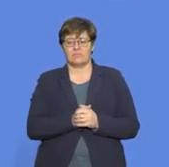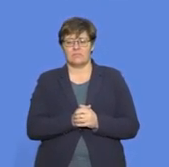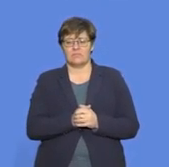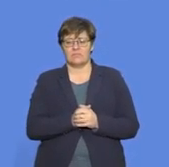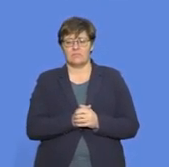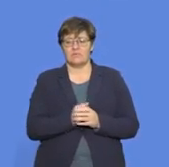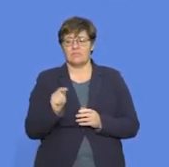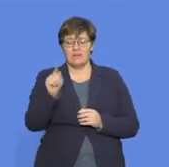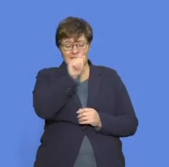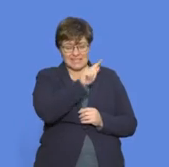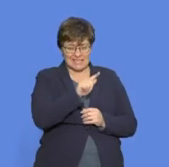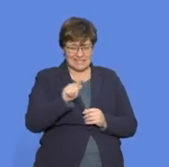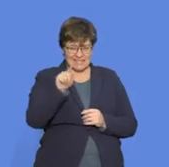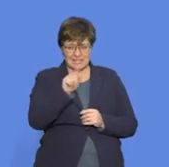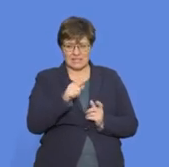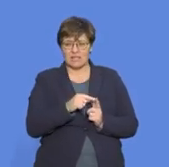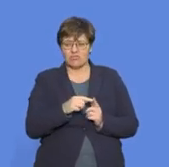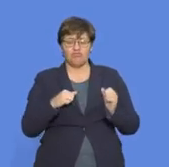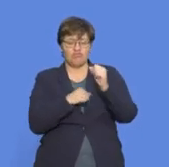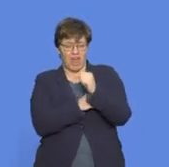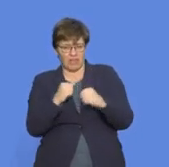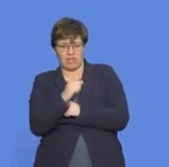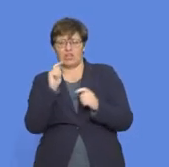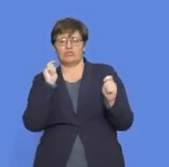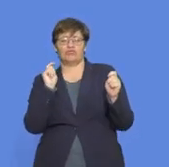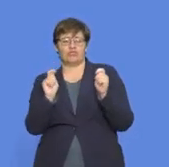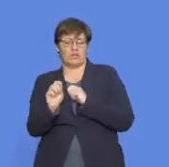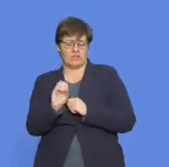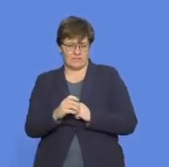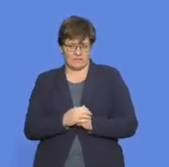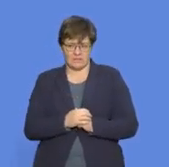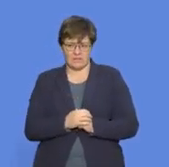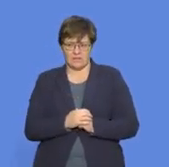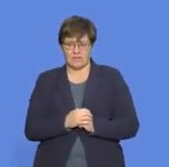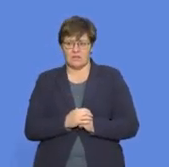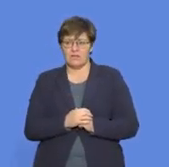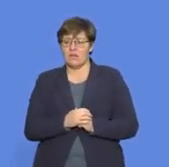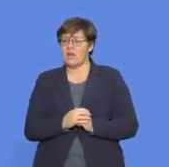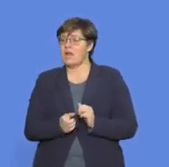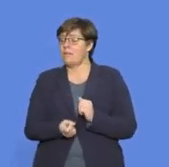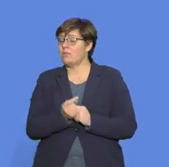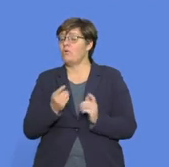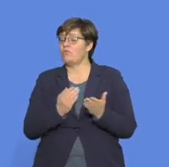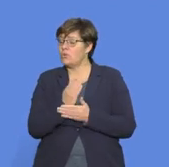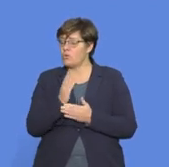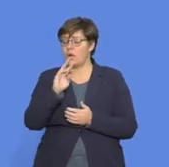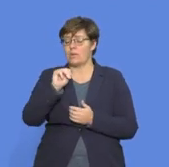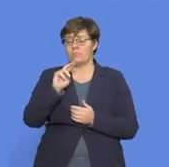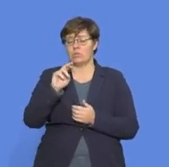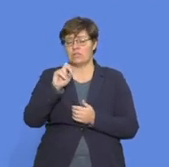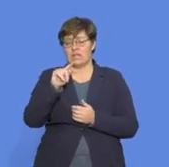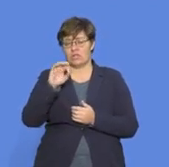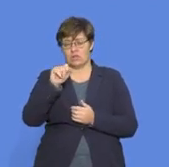And all of this you can see now, even the structure's changing, and these changes take place through mutations.